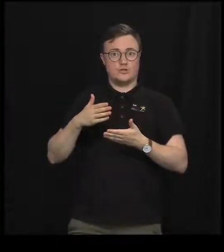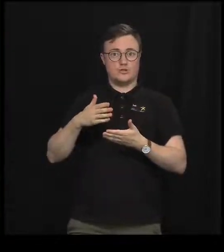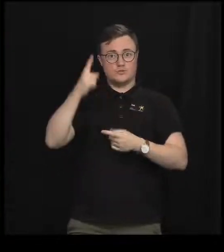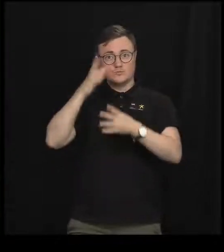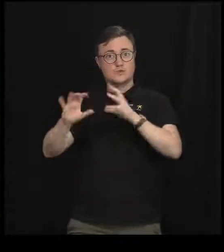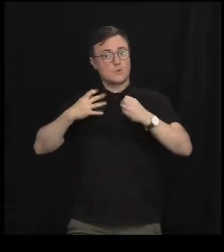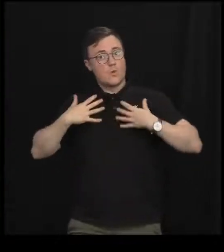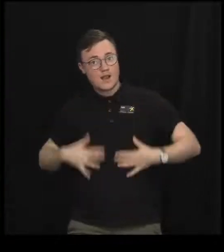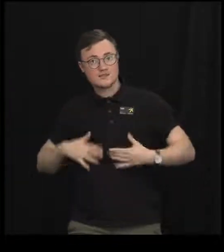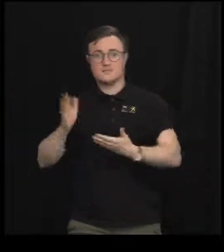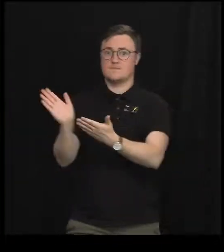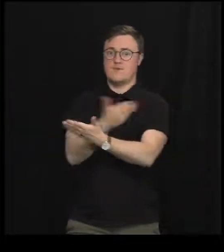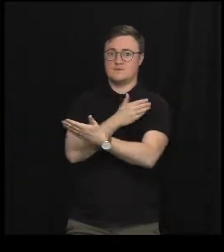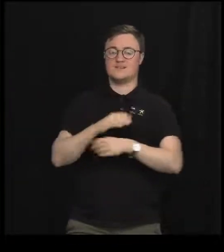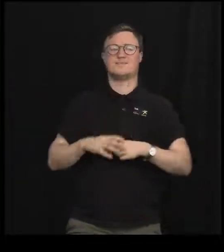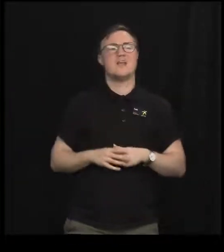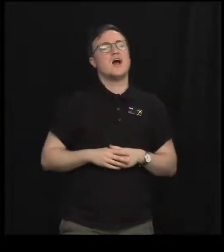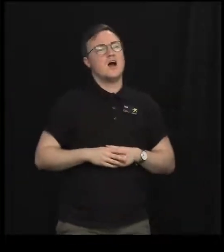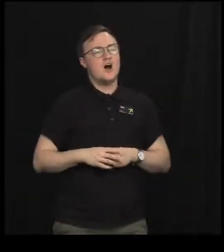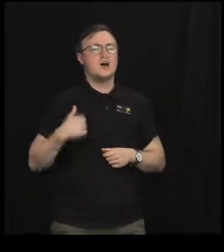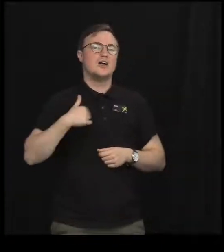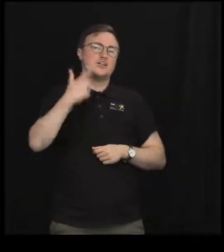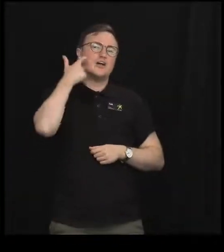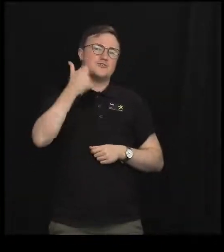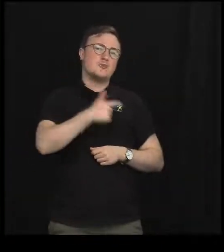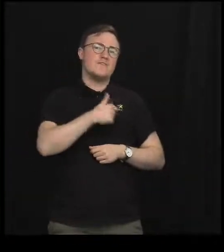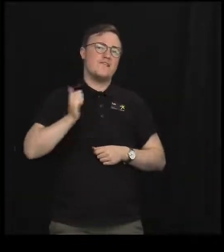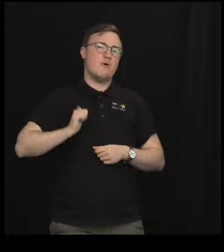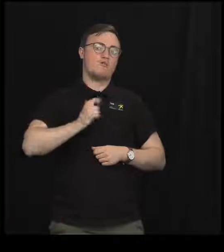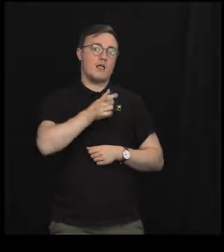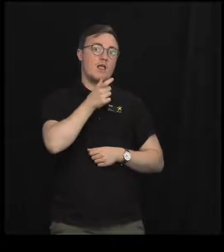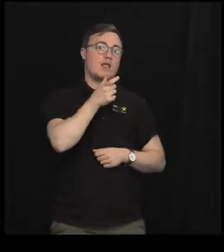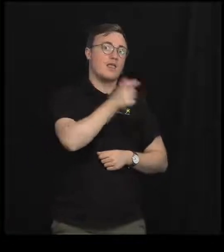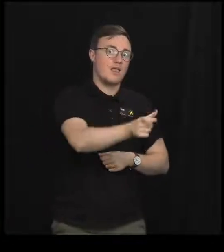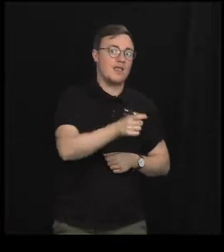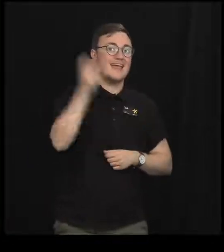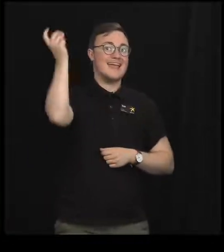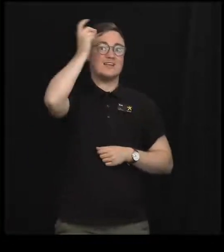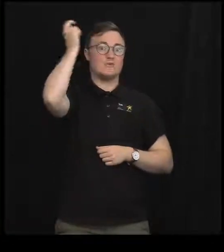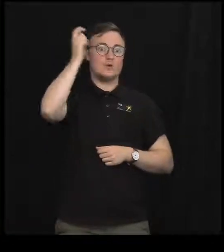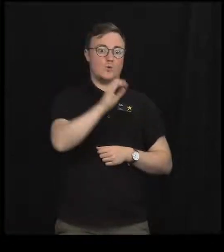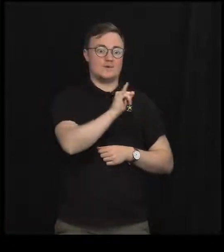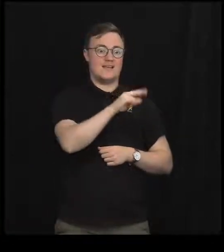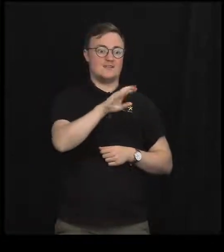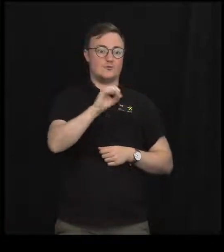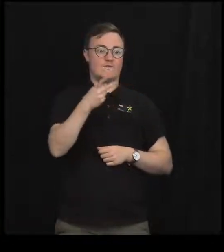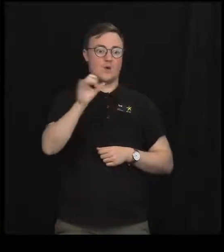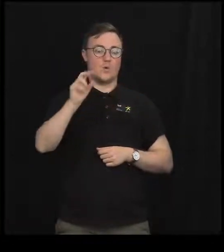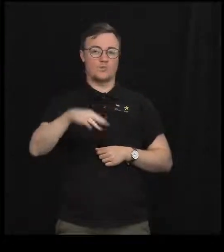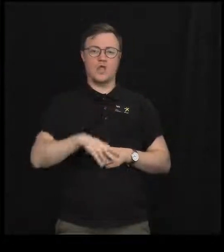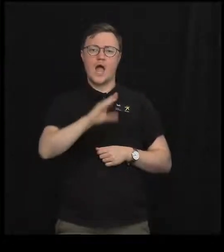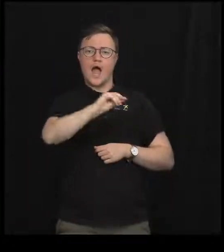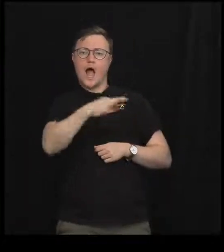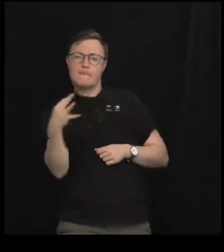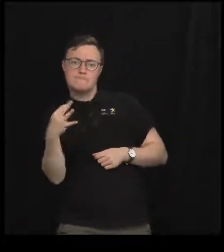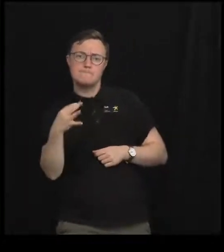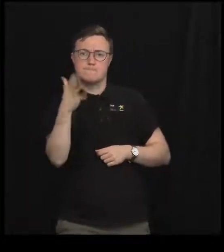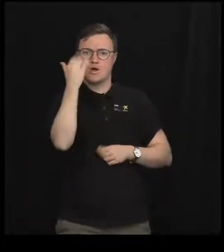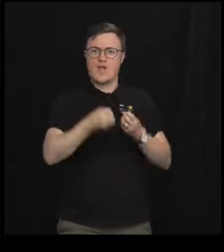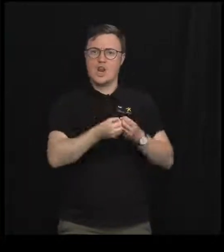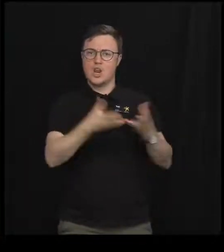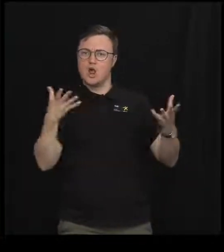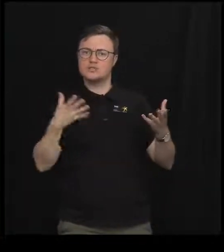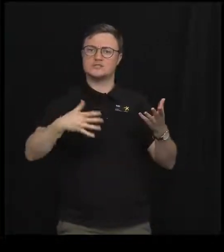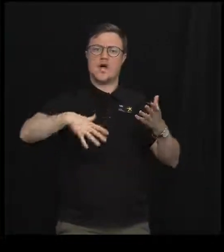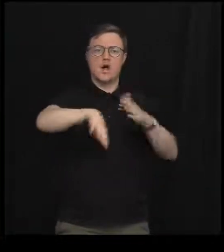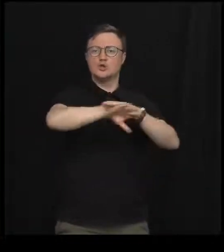using sort of associating buzzwords such as innovation with a technology fix. You know, an app, as good as an app is it going to solve these fundamental issues that you talk